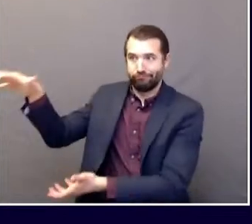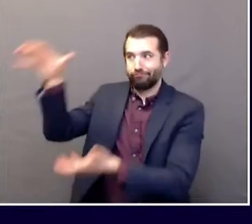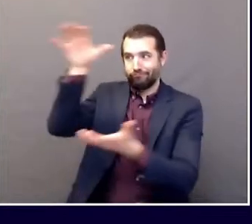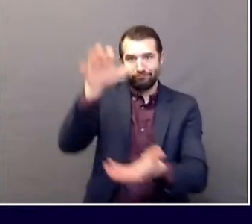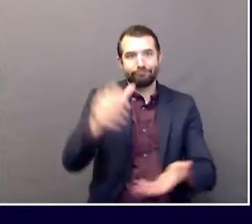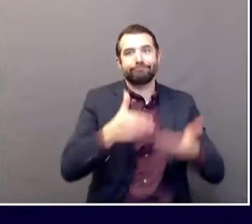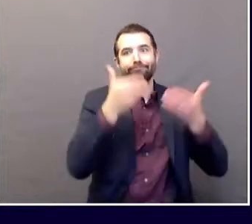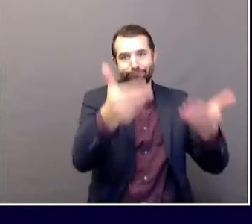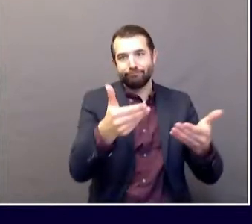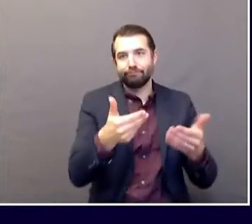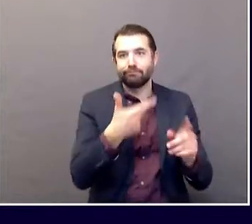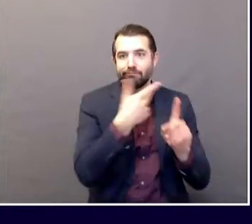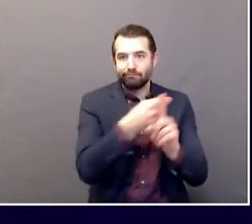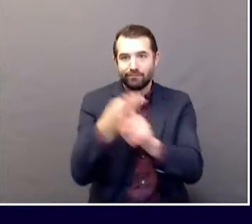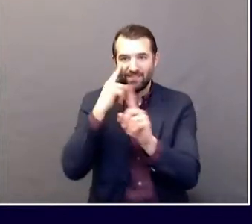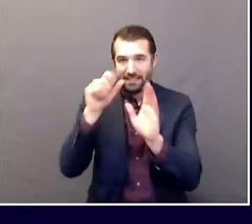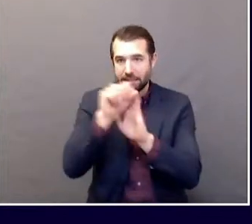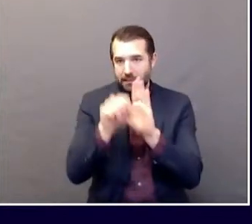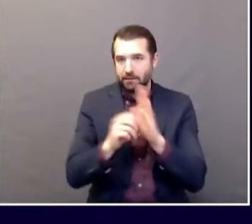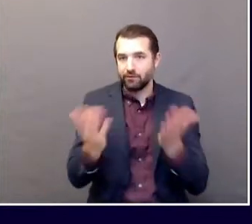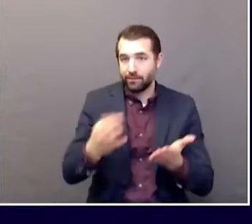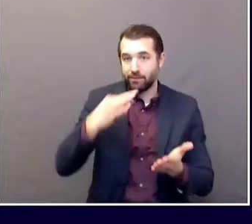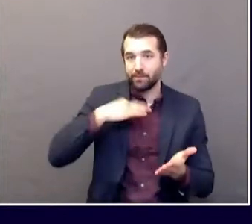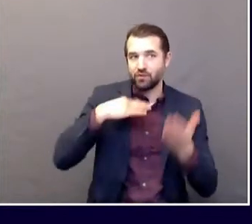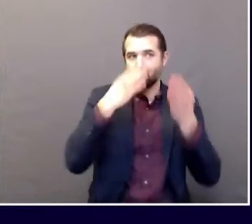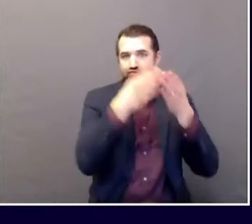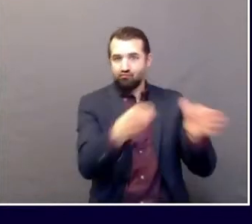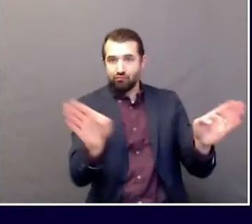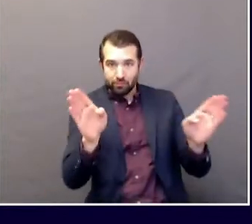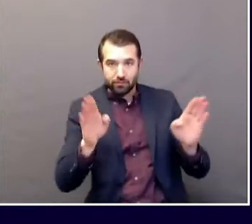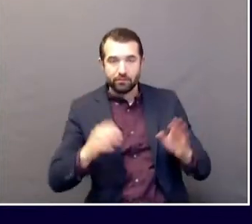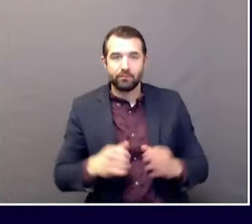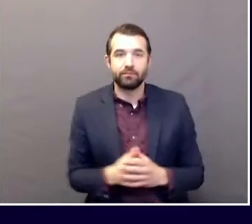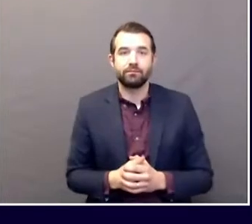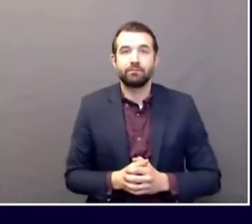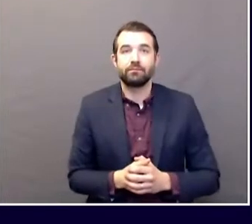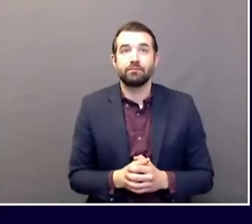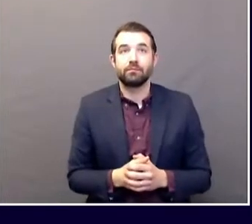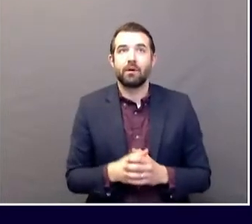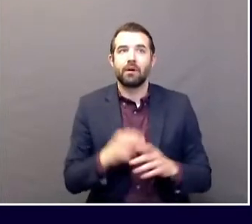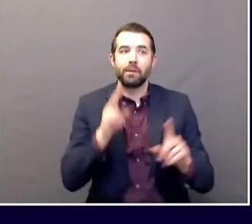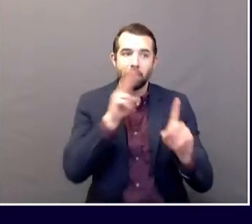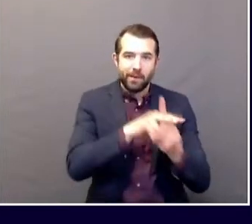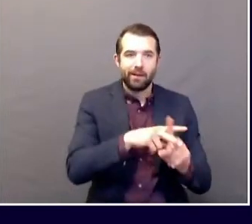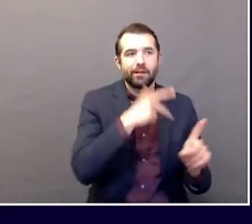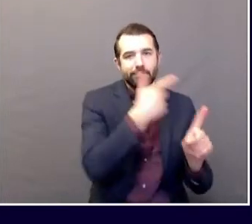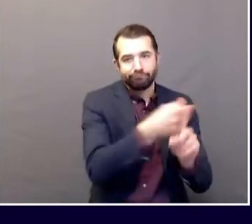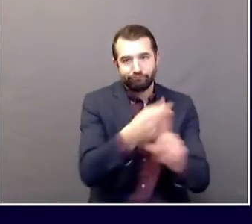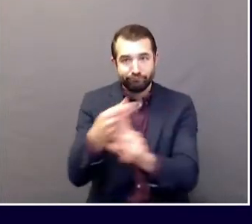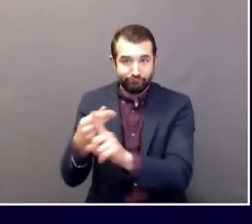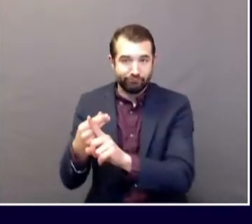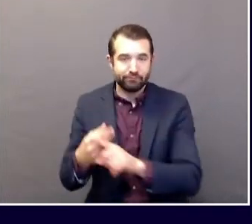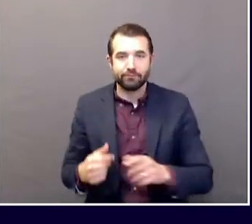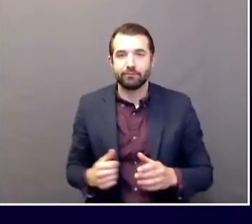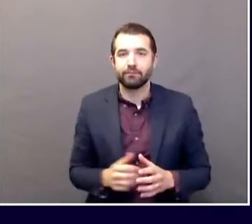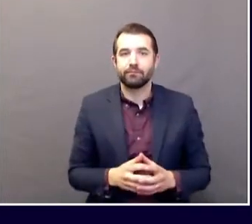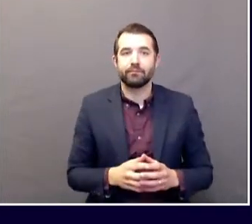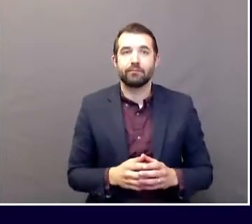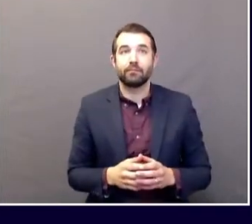CVS warehouse into the general pool of vaccines here in Maine. And finally, one final